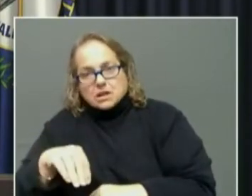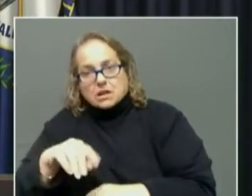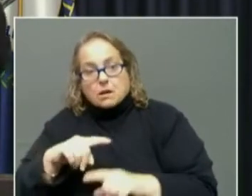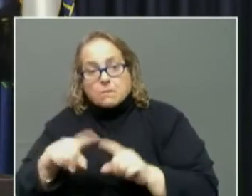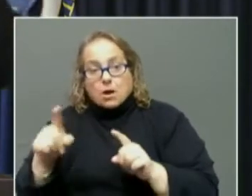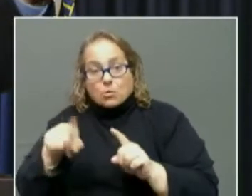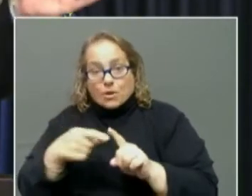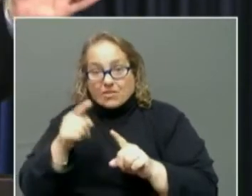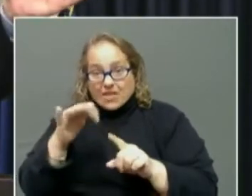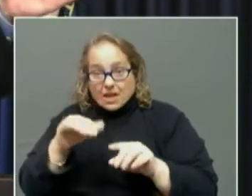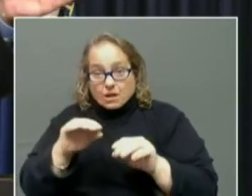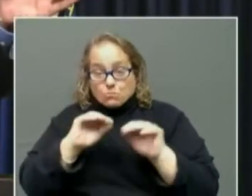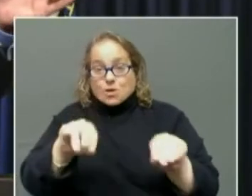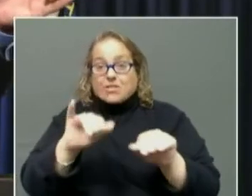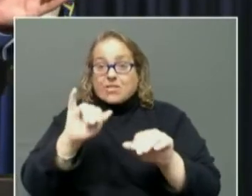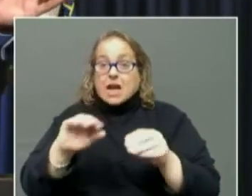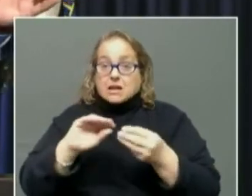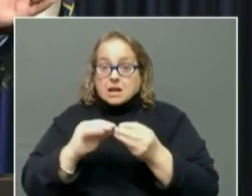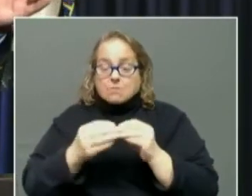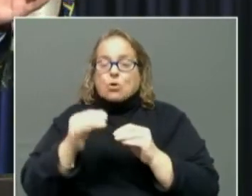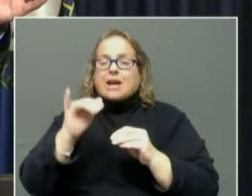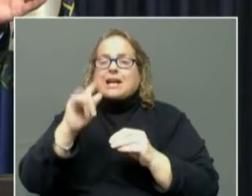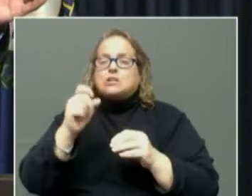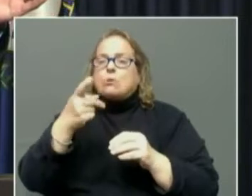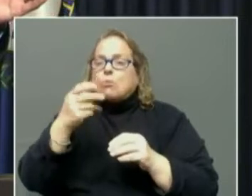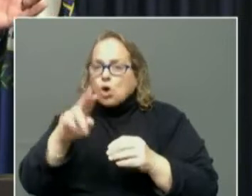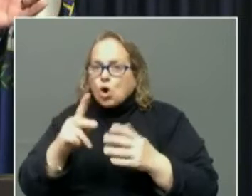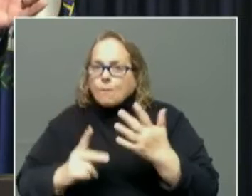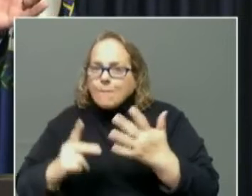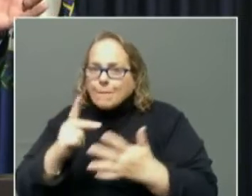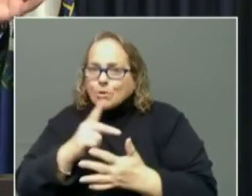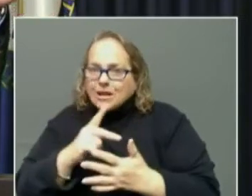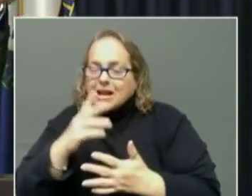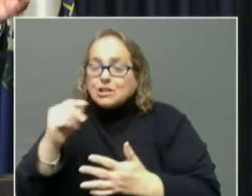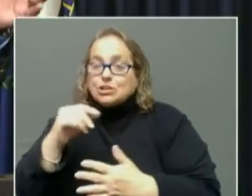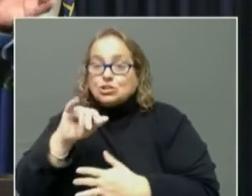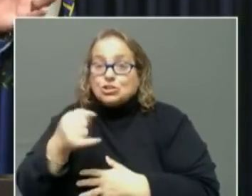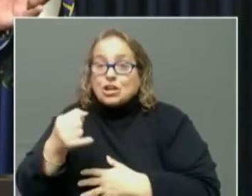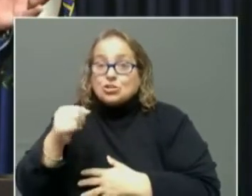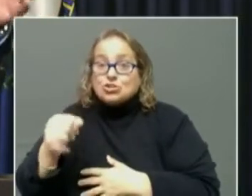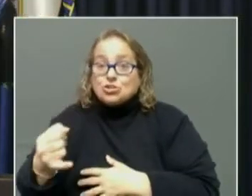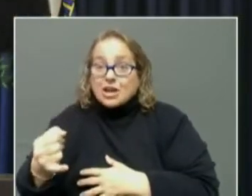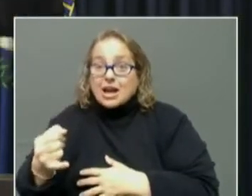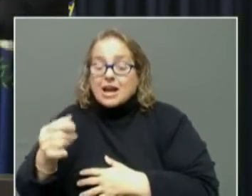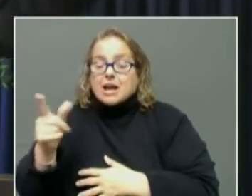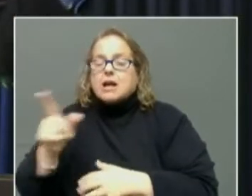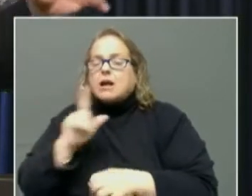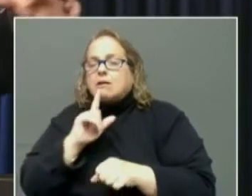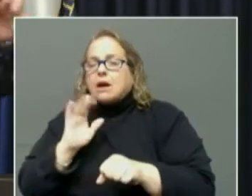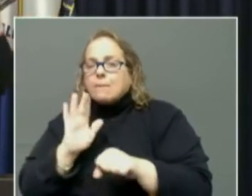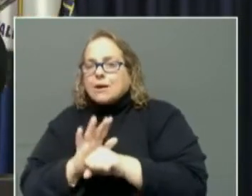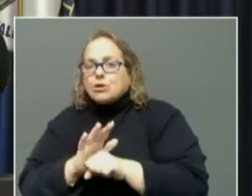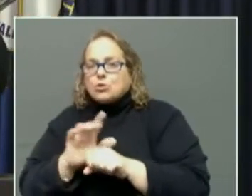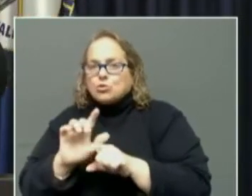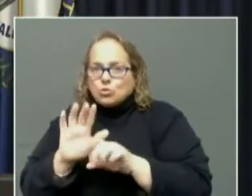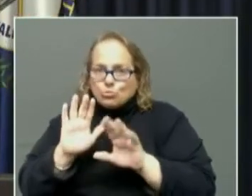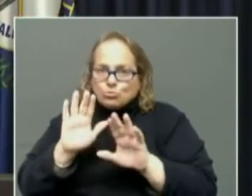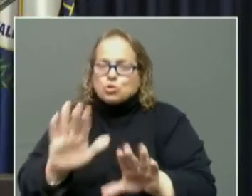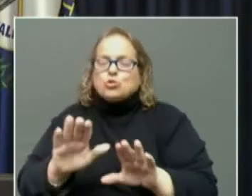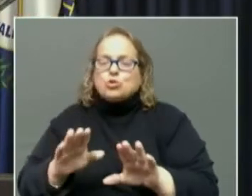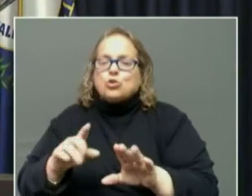they're pushing it out per population. And the J&J, they have been committed to pushing that out through all